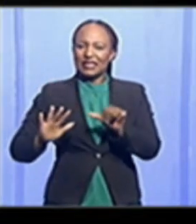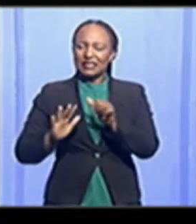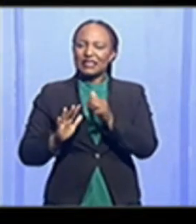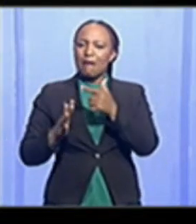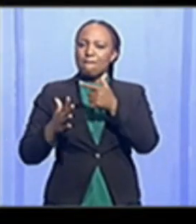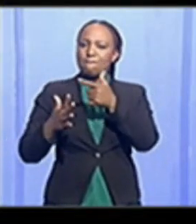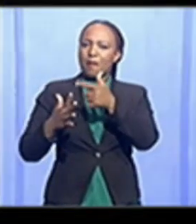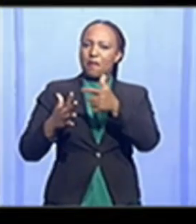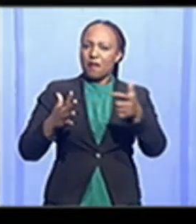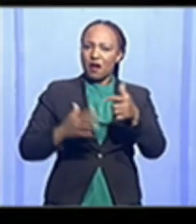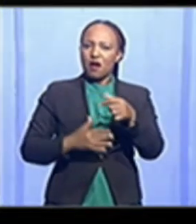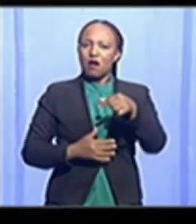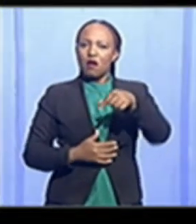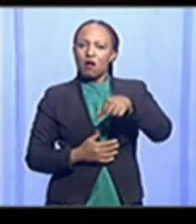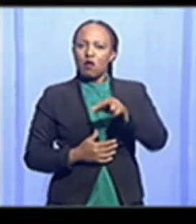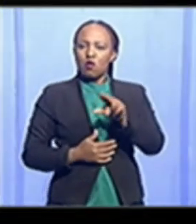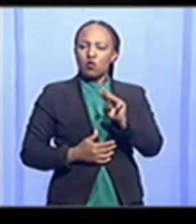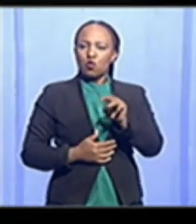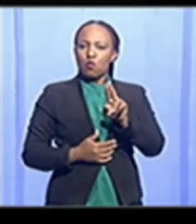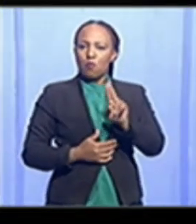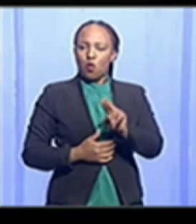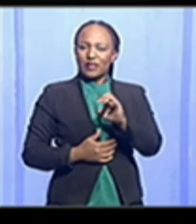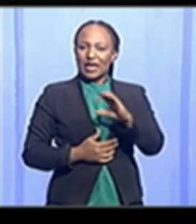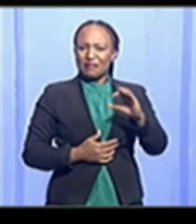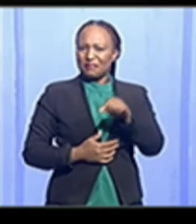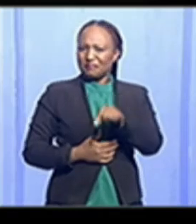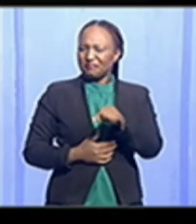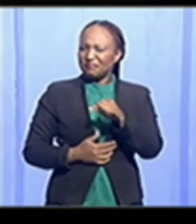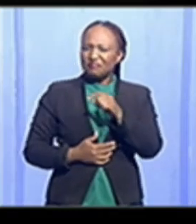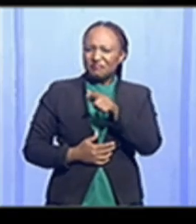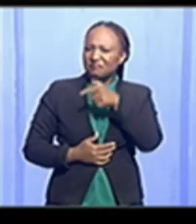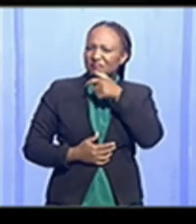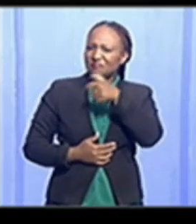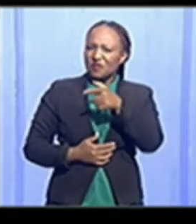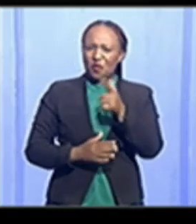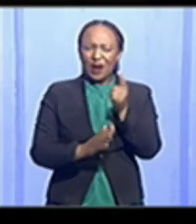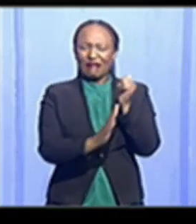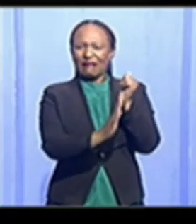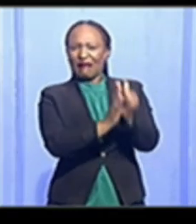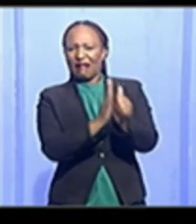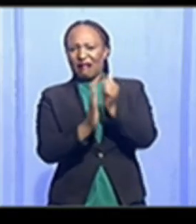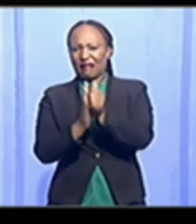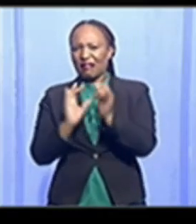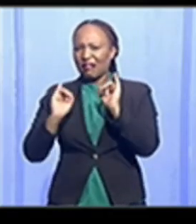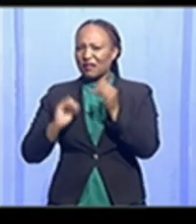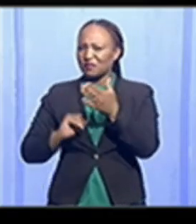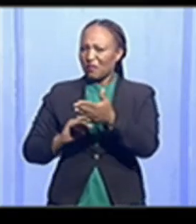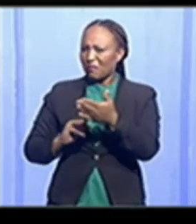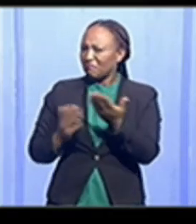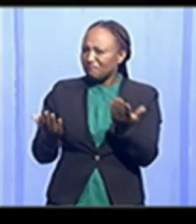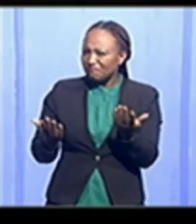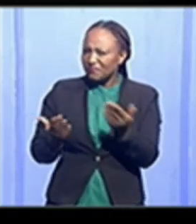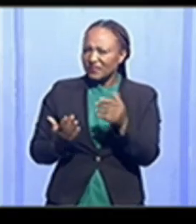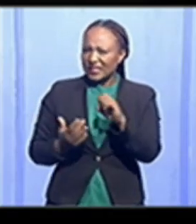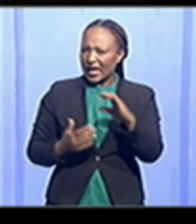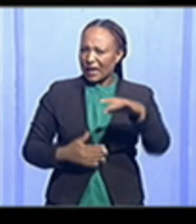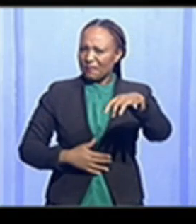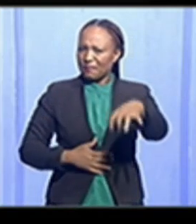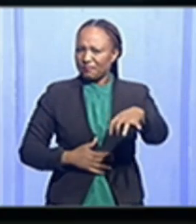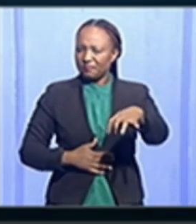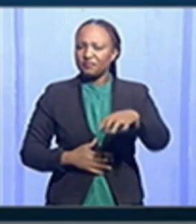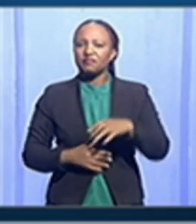Kotini kgauswi le Qumbu ka Eastern Cape. Na o ka reng ka dipolao tša mohuta wo ka provinceng yeo ya Eastern Cape? O